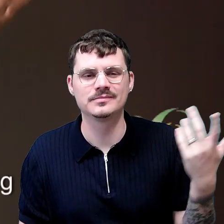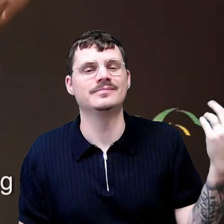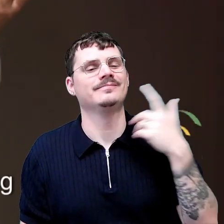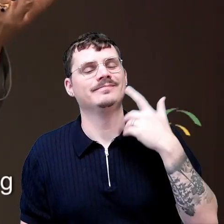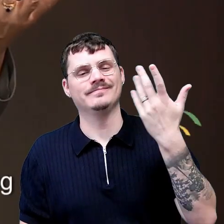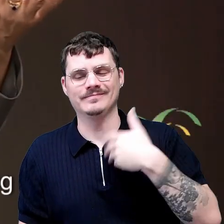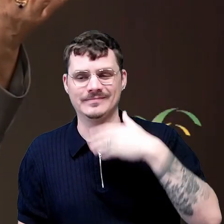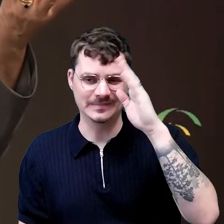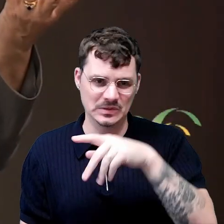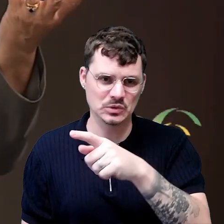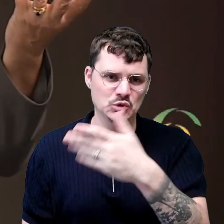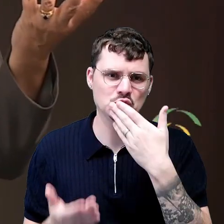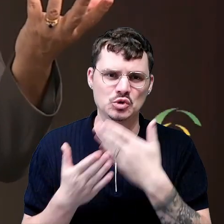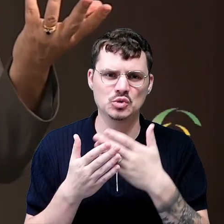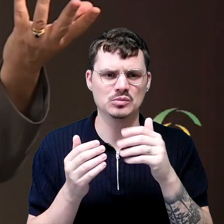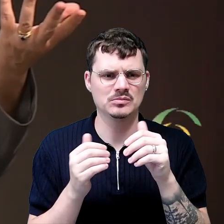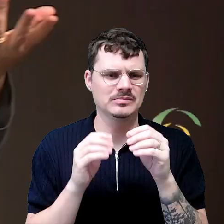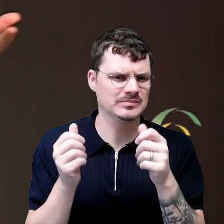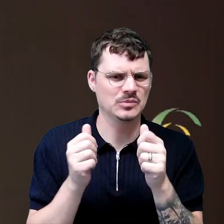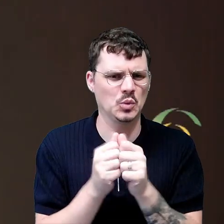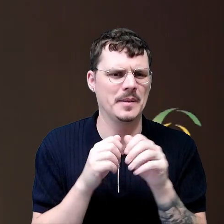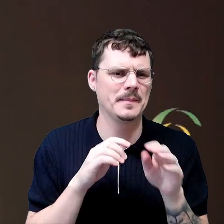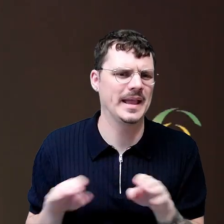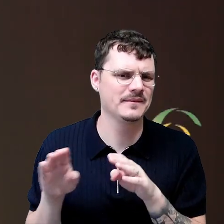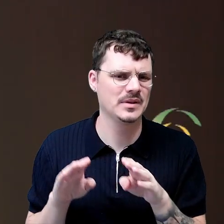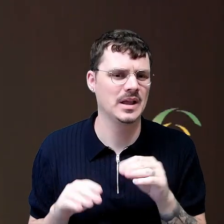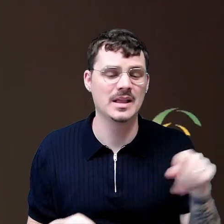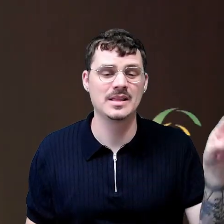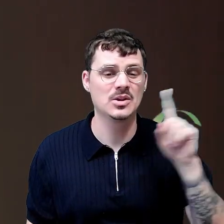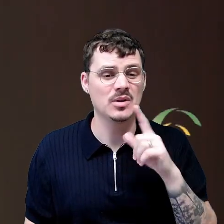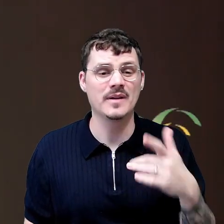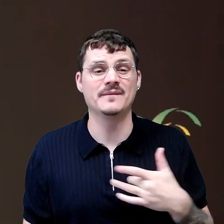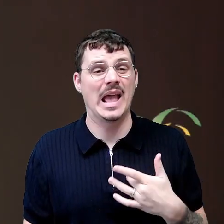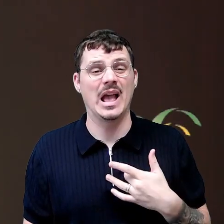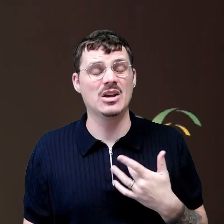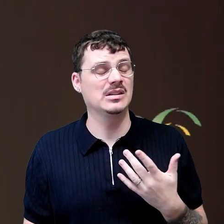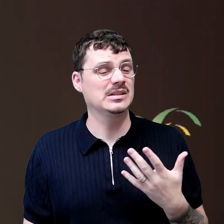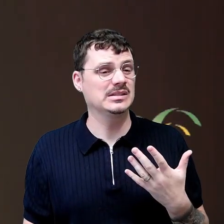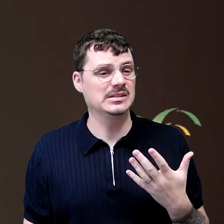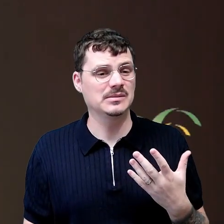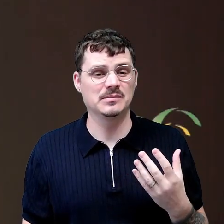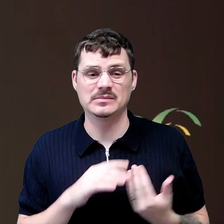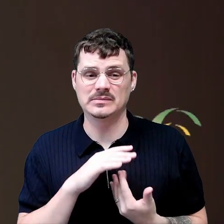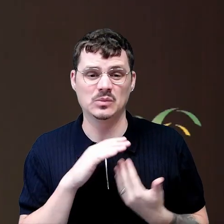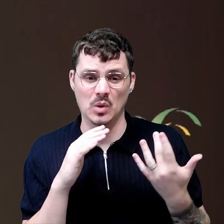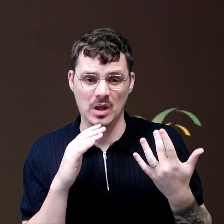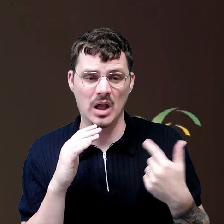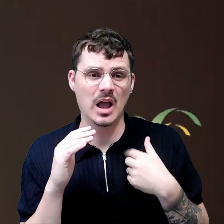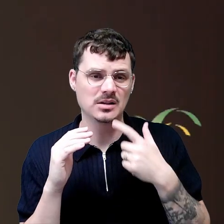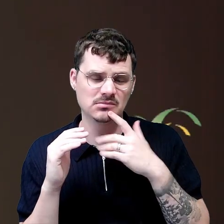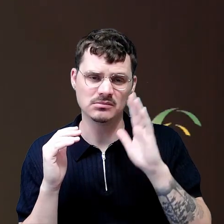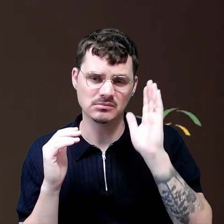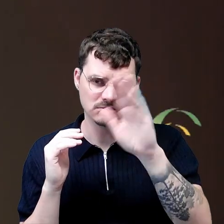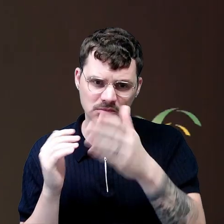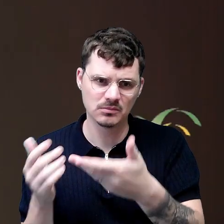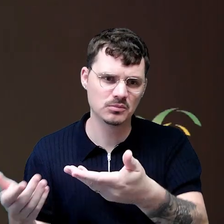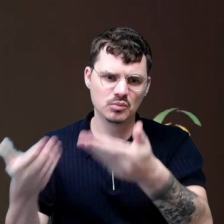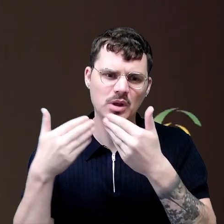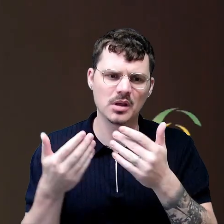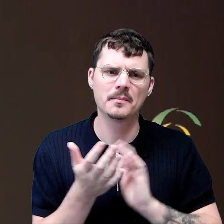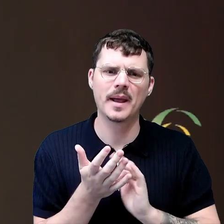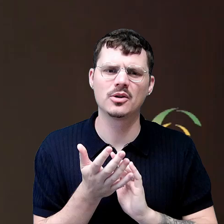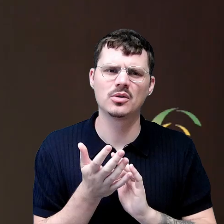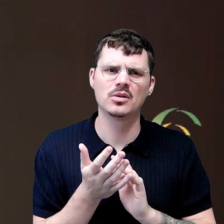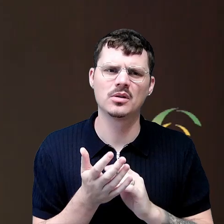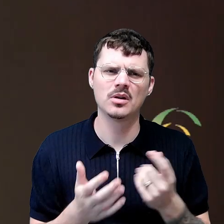have behaviors working with you. And they were truly incensed when I said, well, bring all the medical stuff.